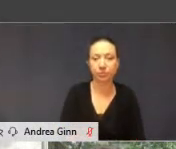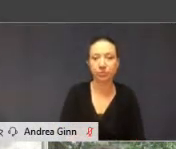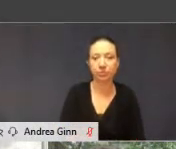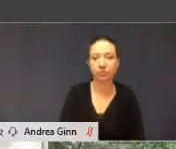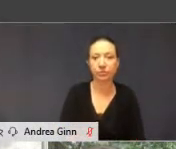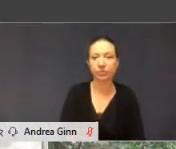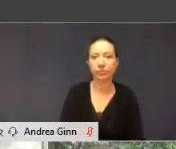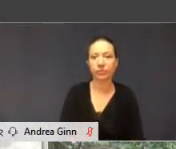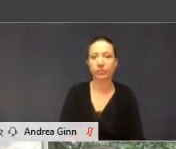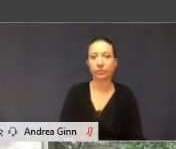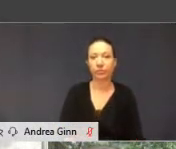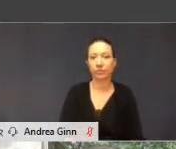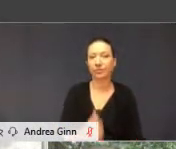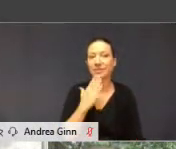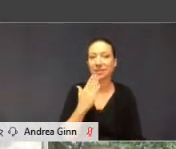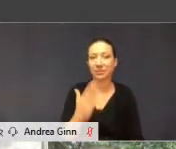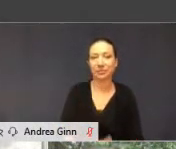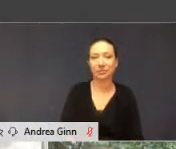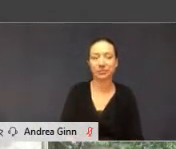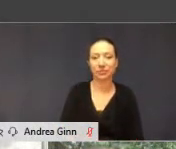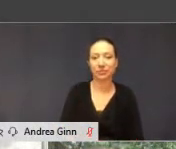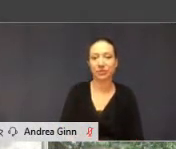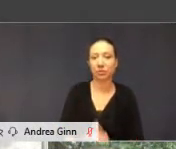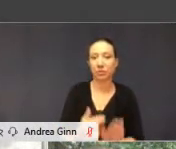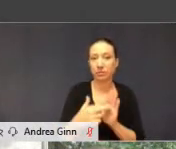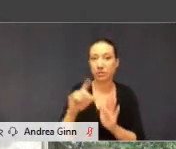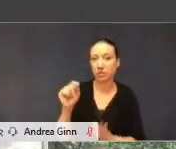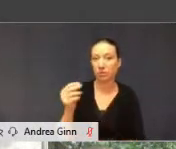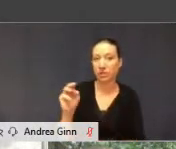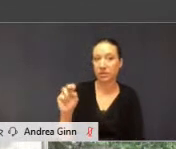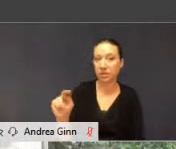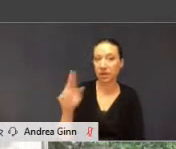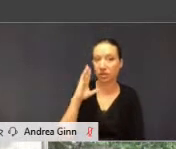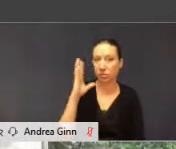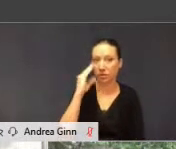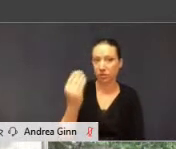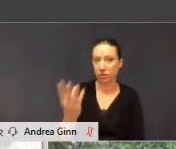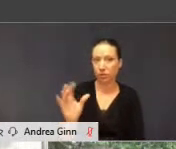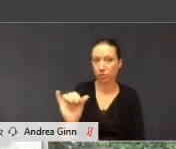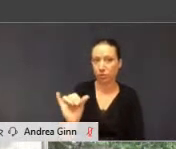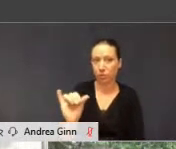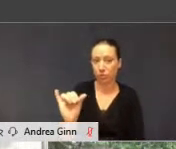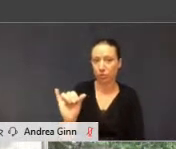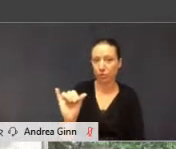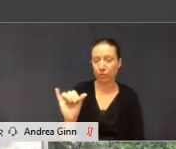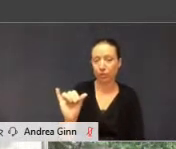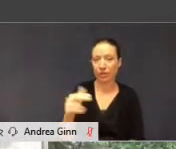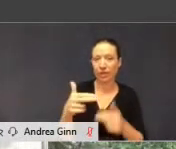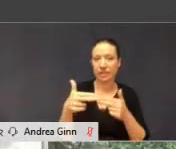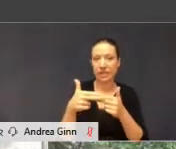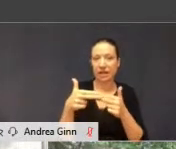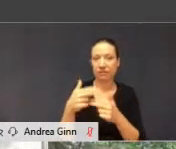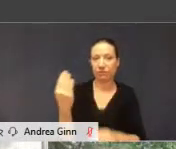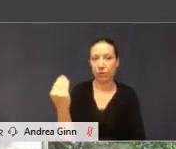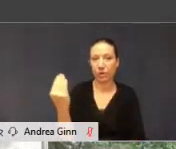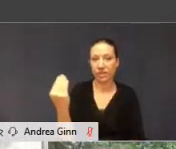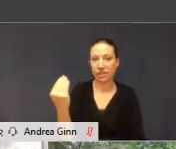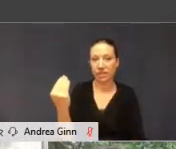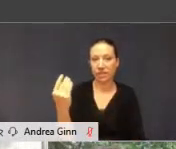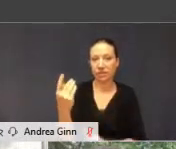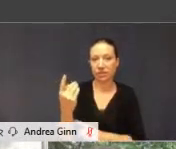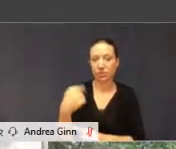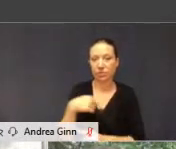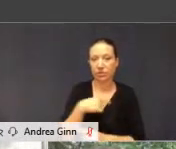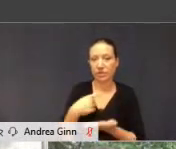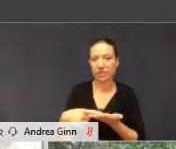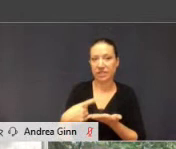Thank you, Carrie. Sorry, Representative Thompson, I just wanted to note that in the slide 14, where we talked about the dollars